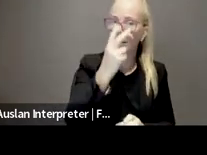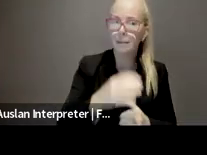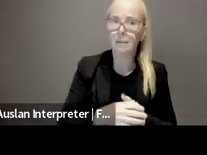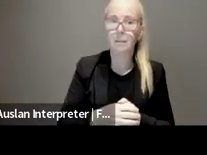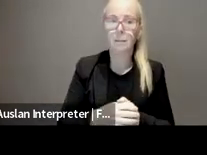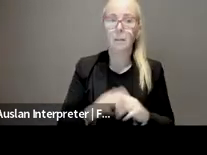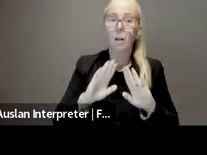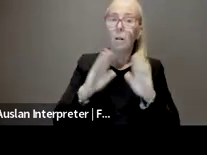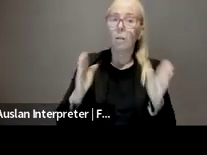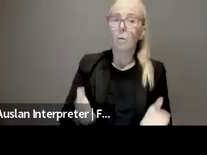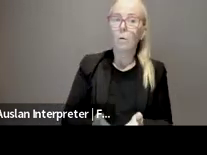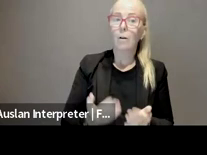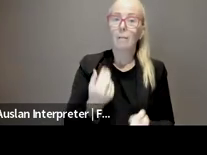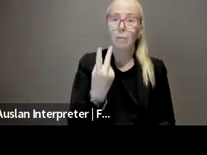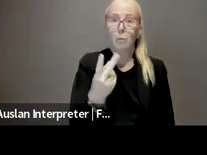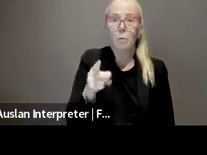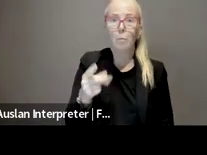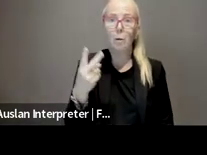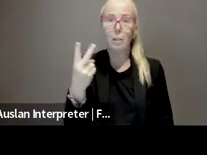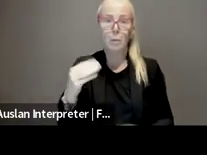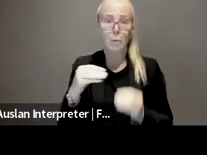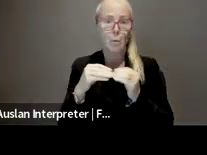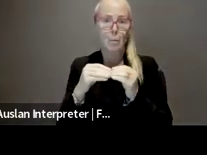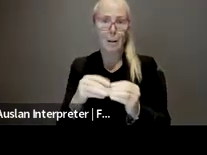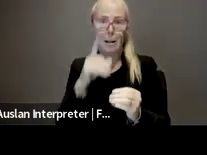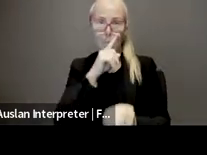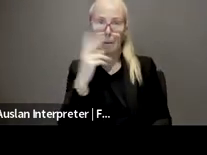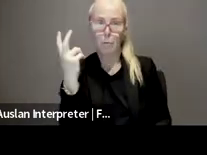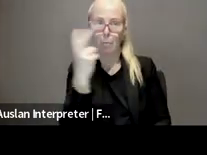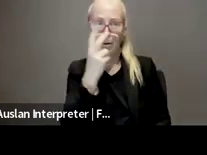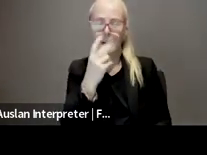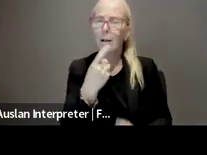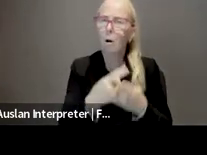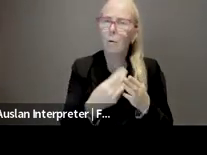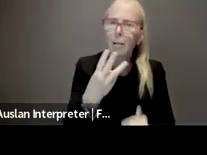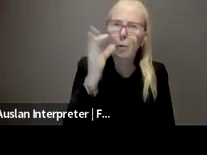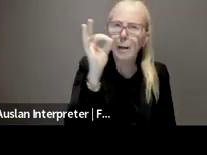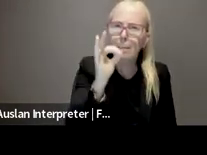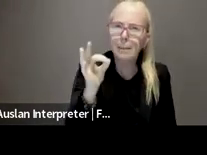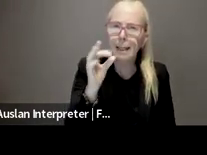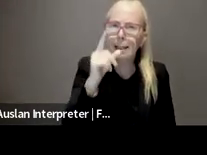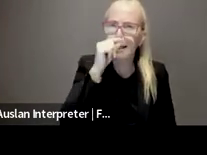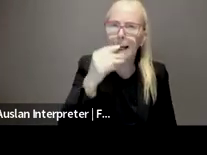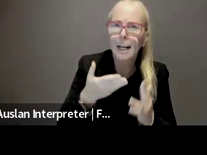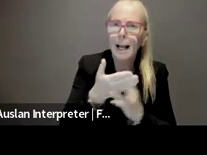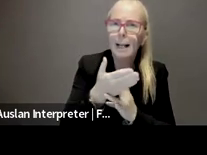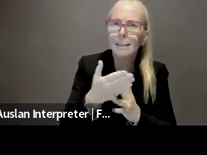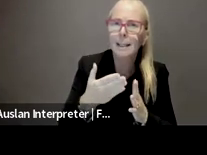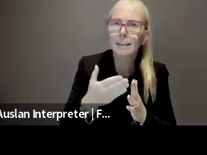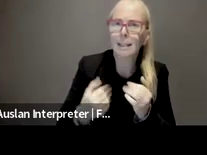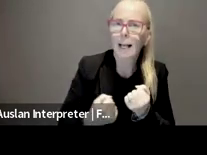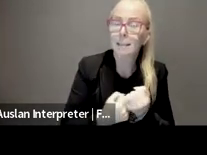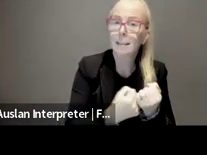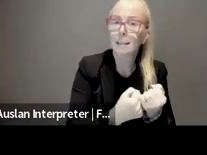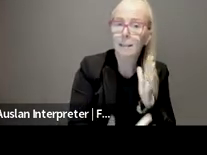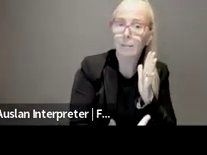globally, with only 3% have access to assistive technology in low-income countries due to high cost, unavailability, and incompleteness of existing